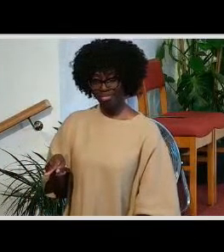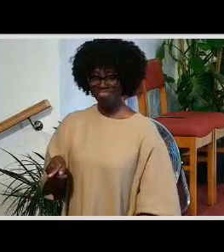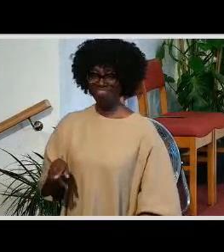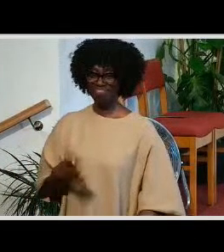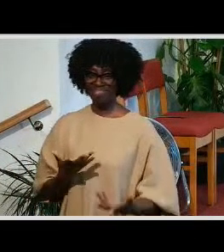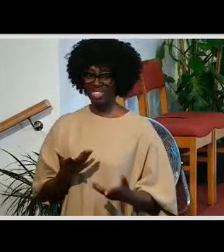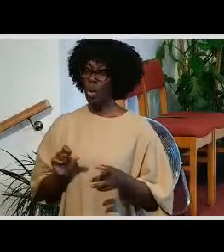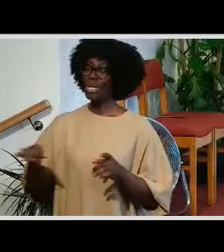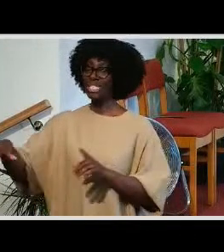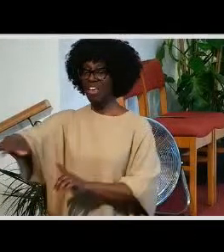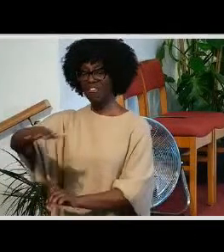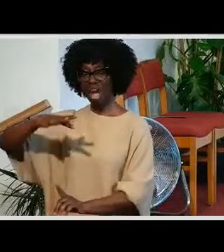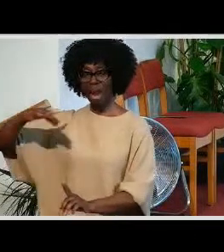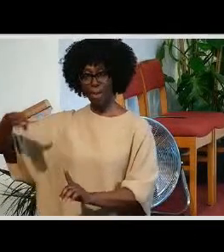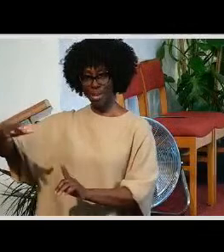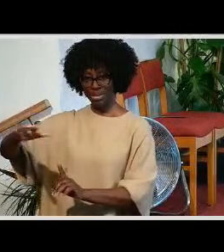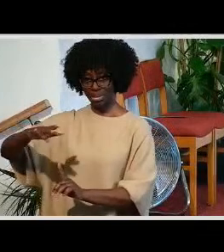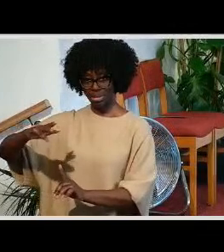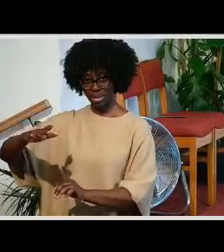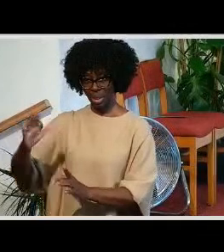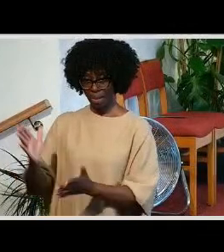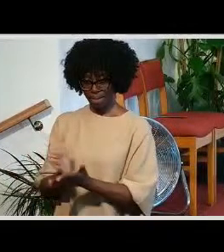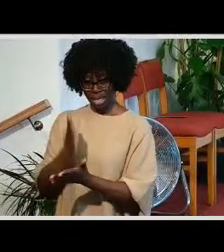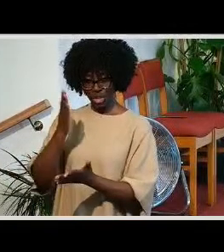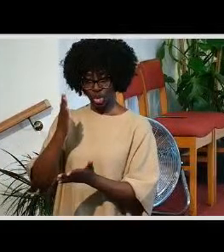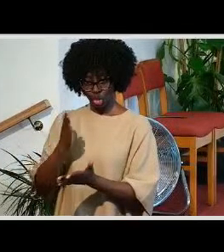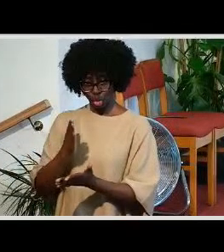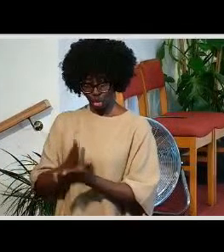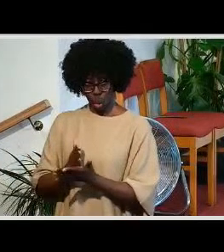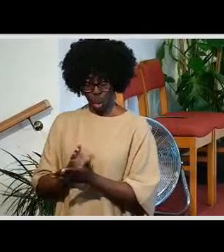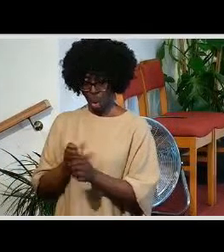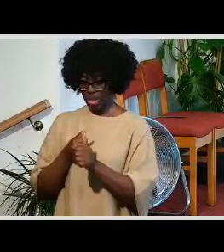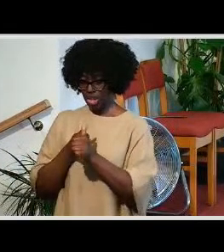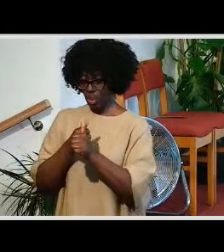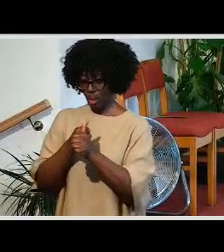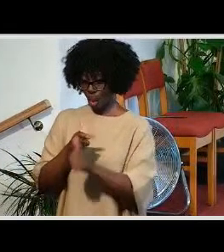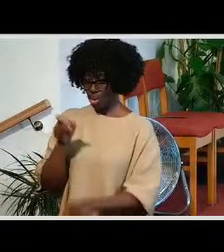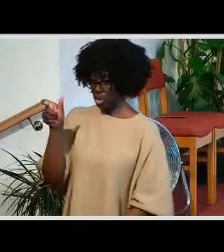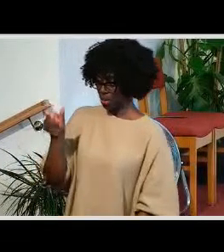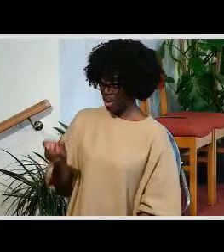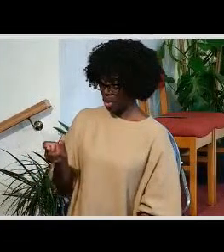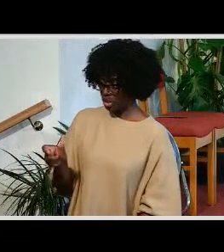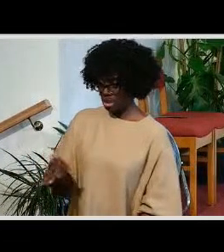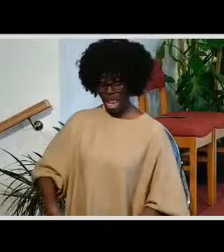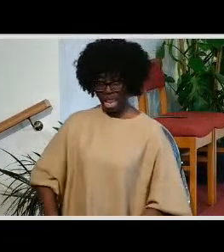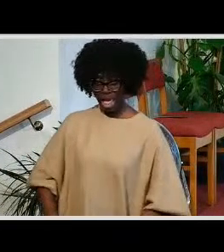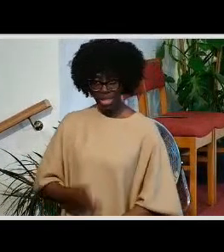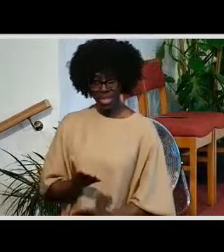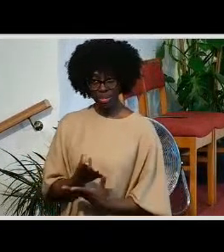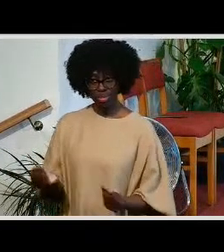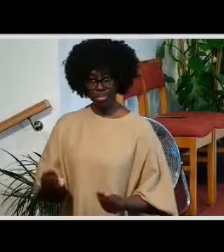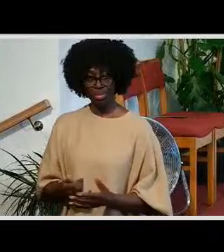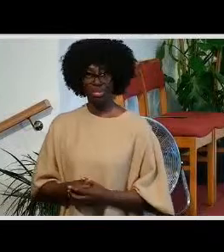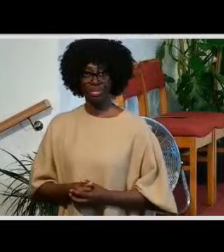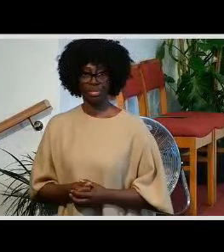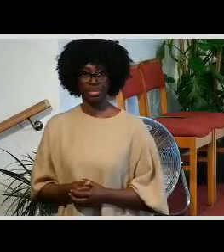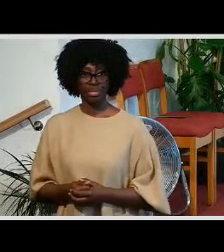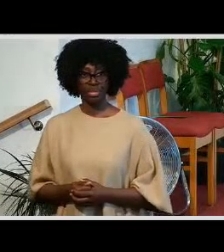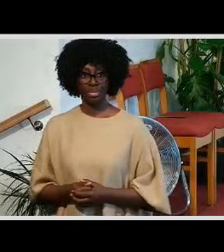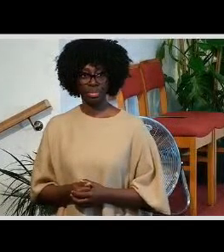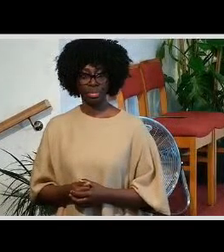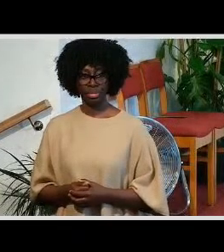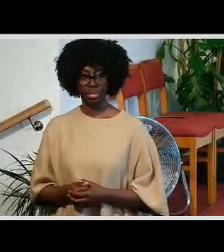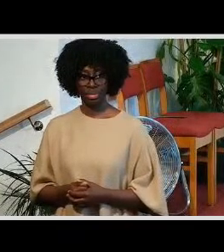the environment more conducive to his condition. And so in church, we need to think about how we're going